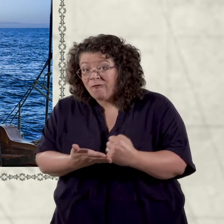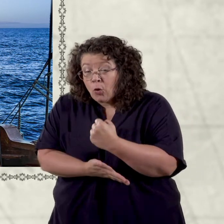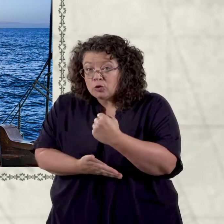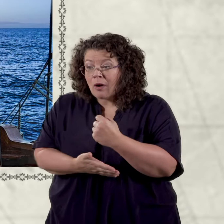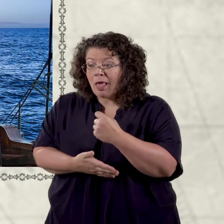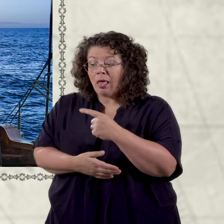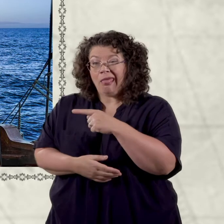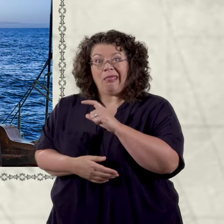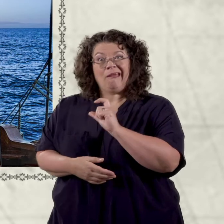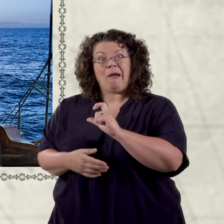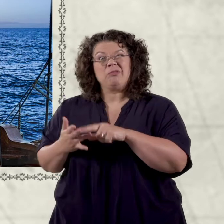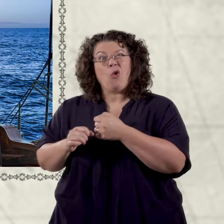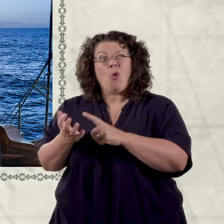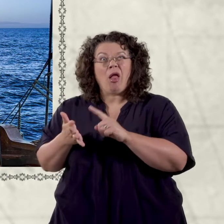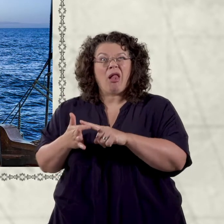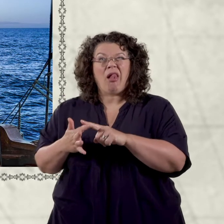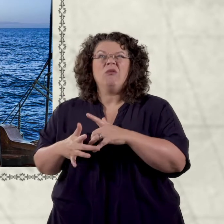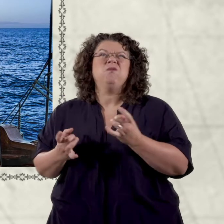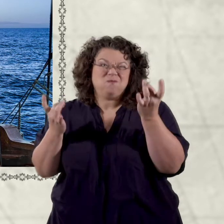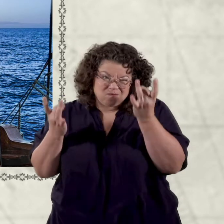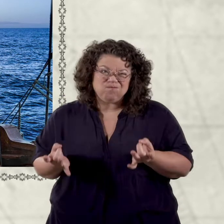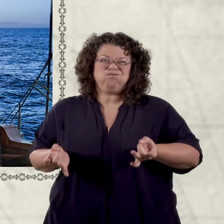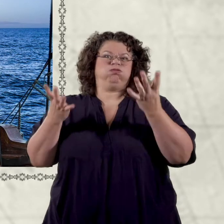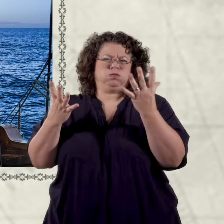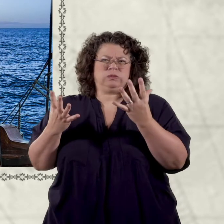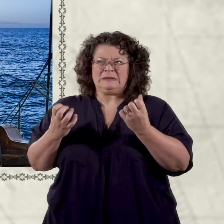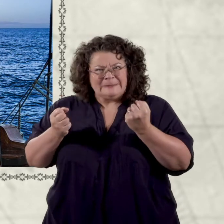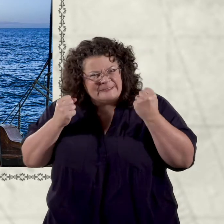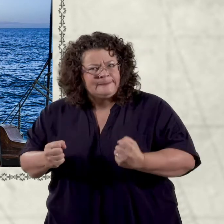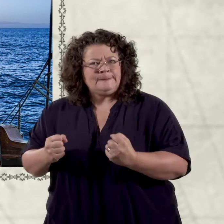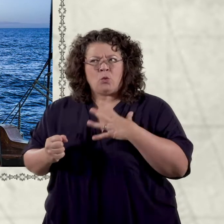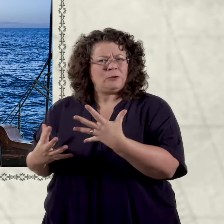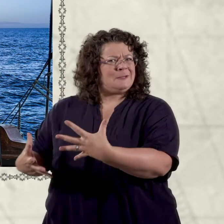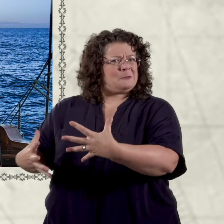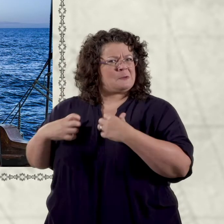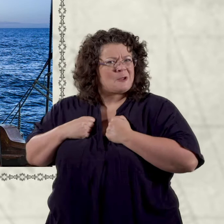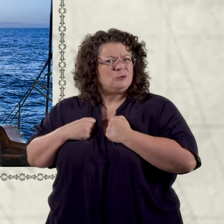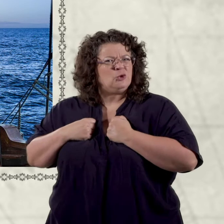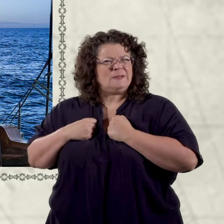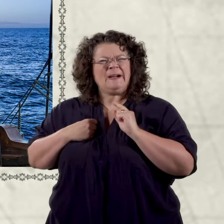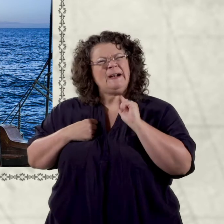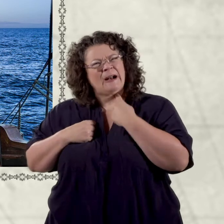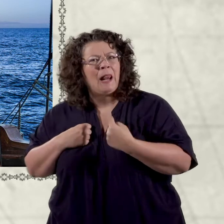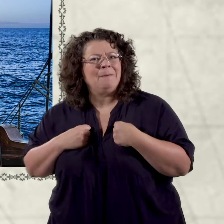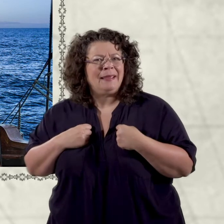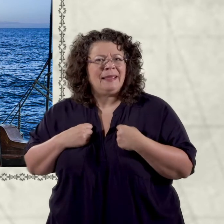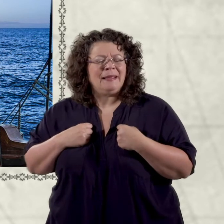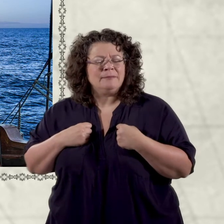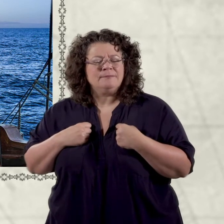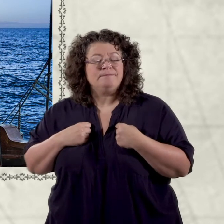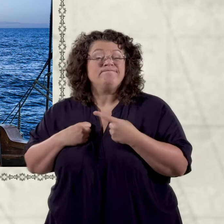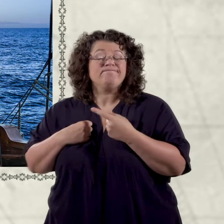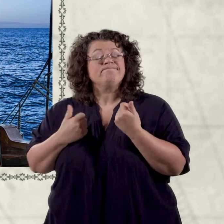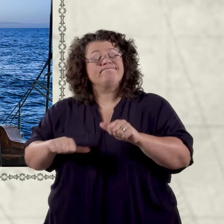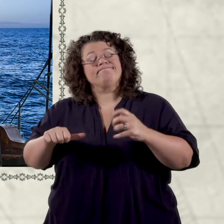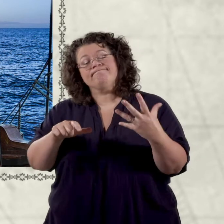Unfortunately, this made Captain Ogle furious and far more determined to catch and kill me. And